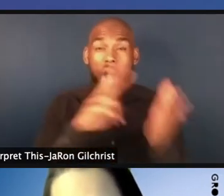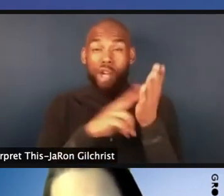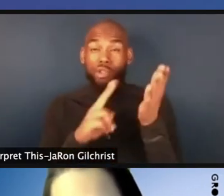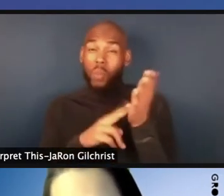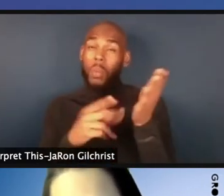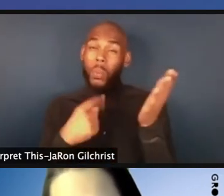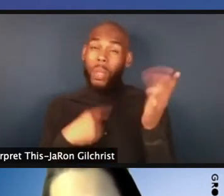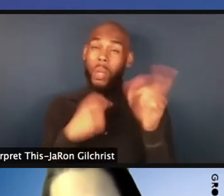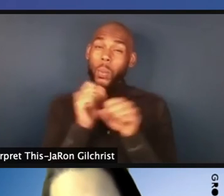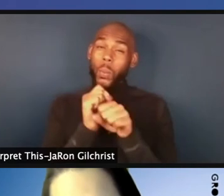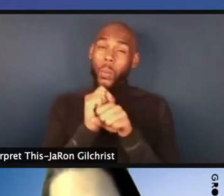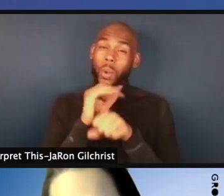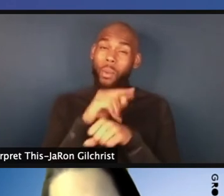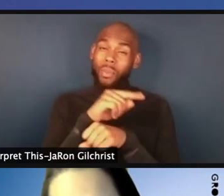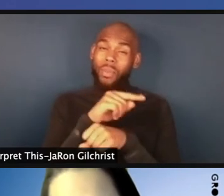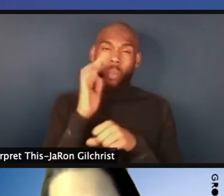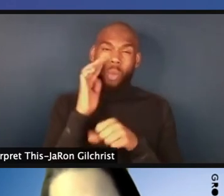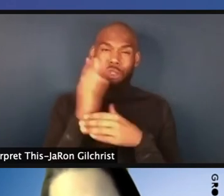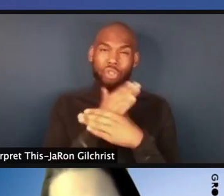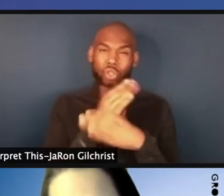we have various language, but